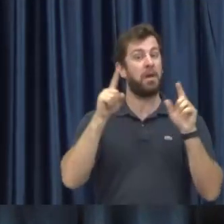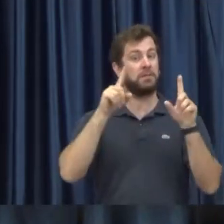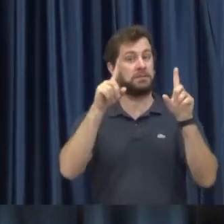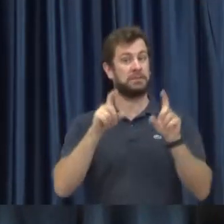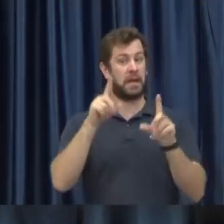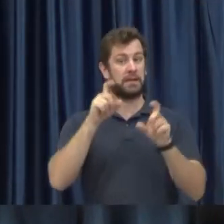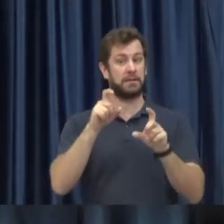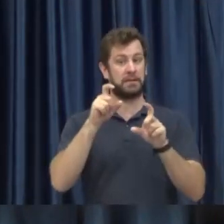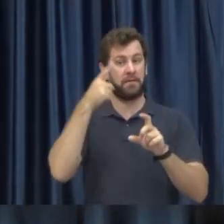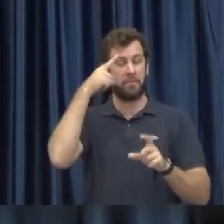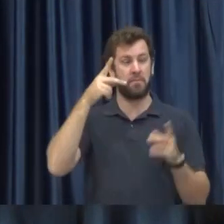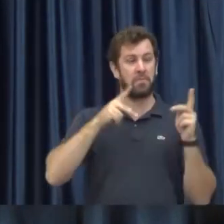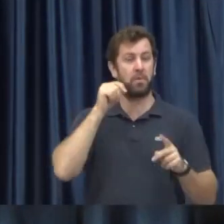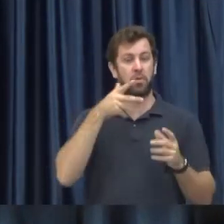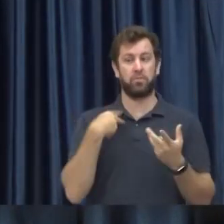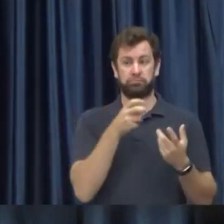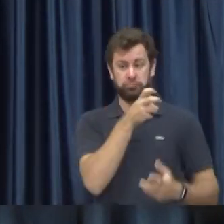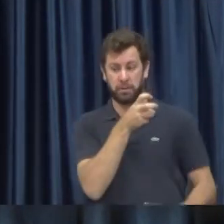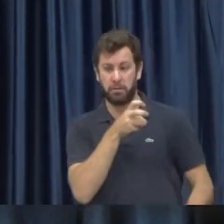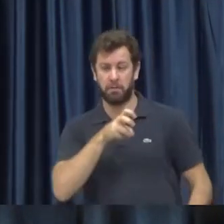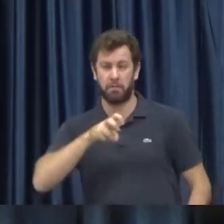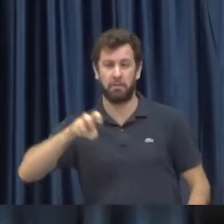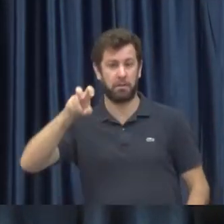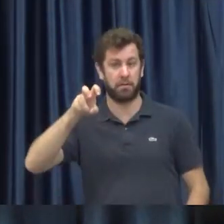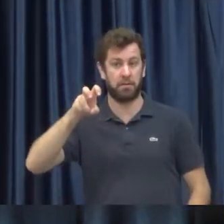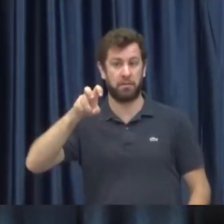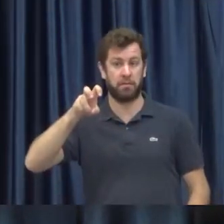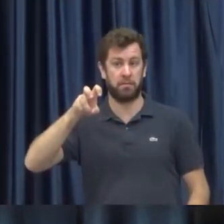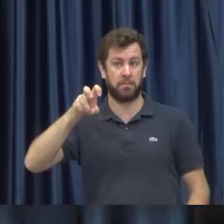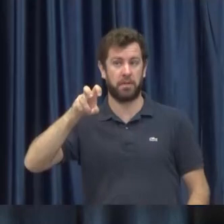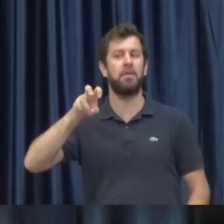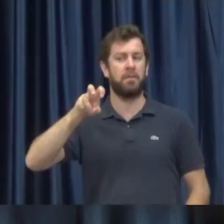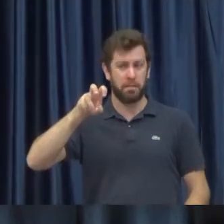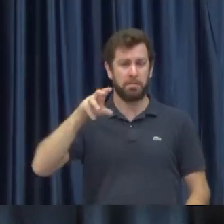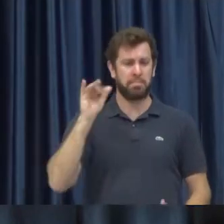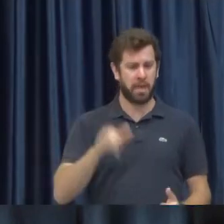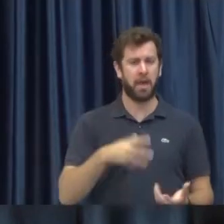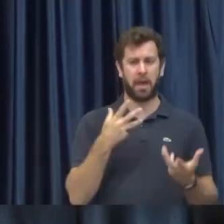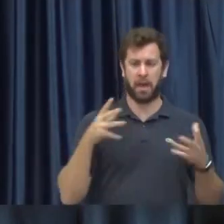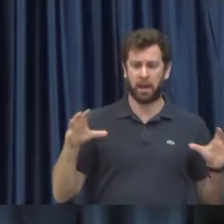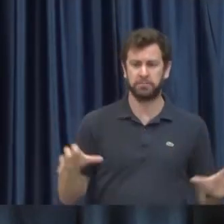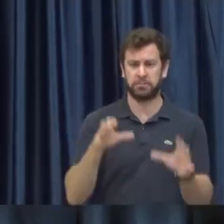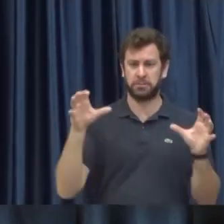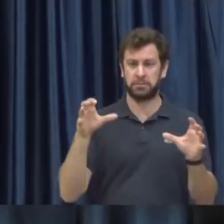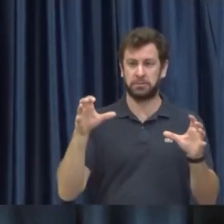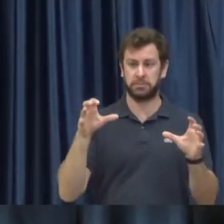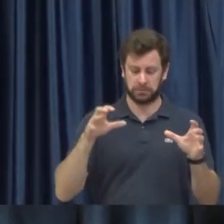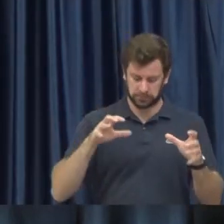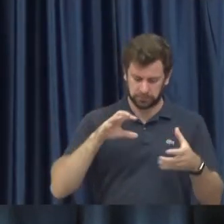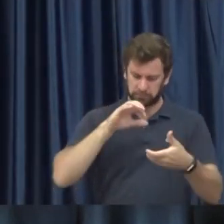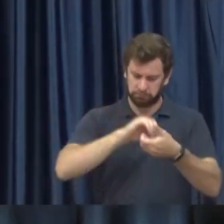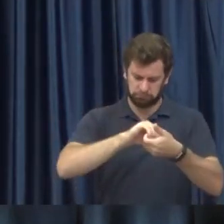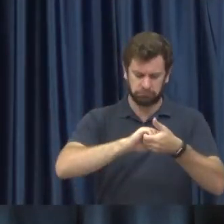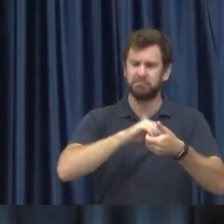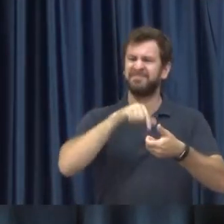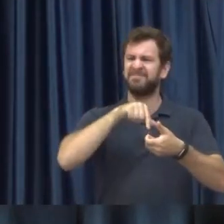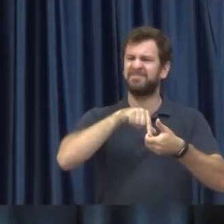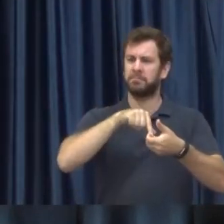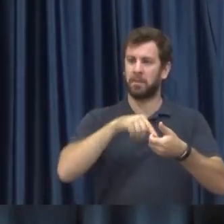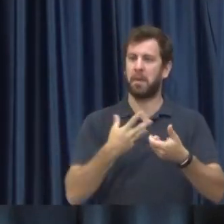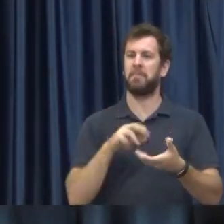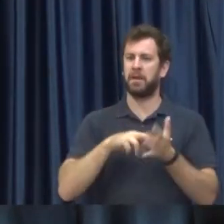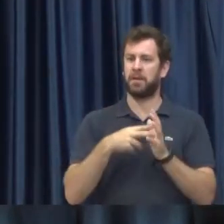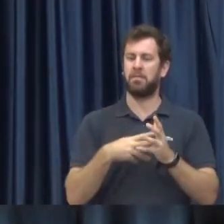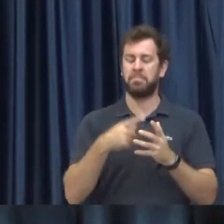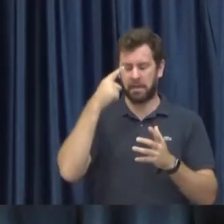Hujjaj, for the pilgrims, did they internalize the unity? When they returned